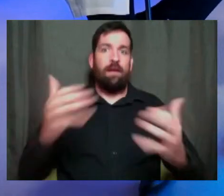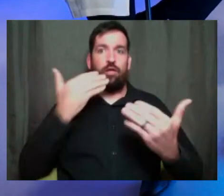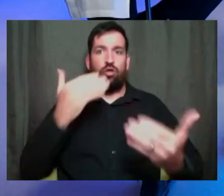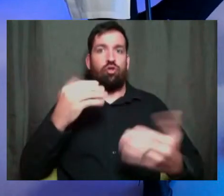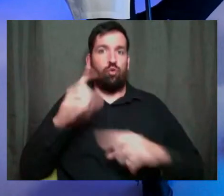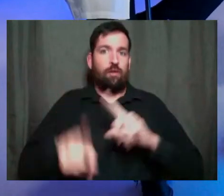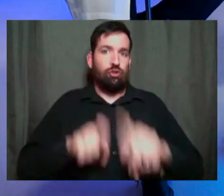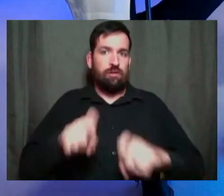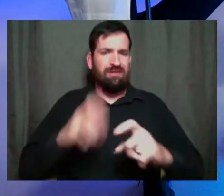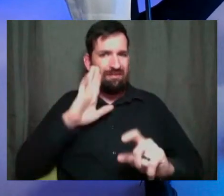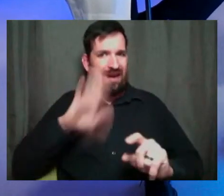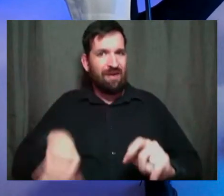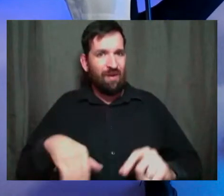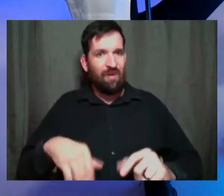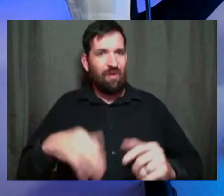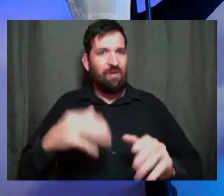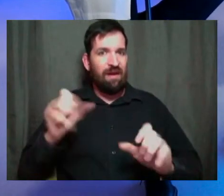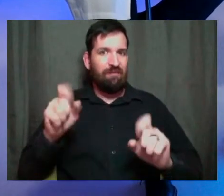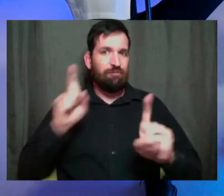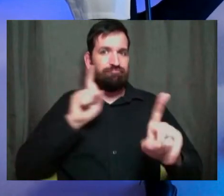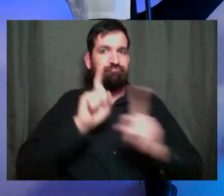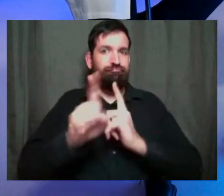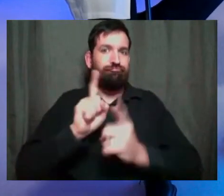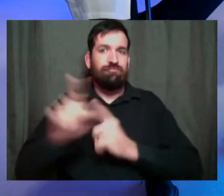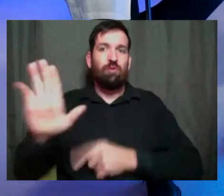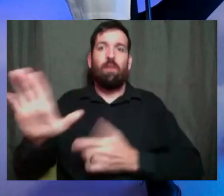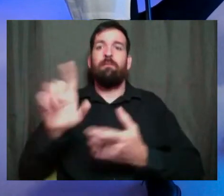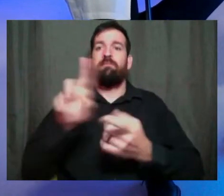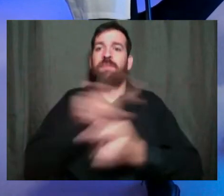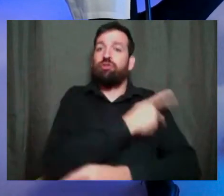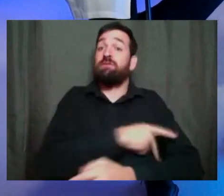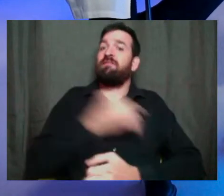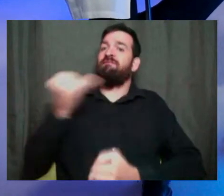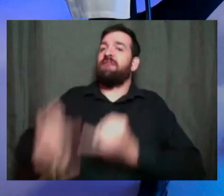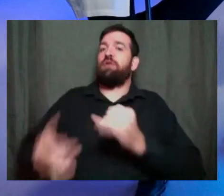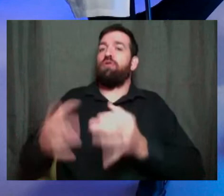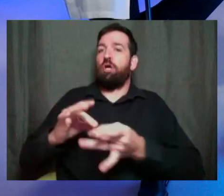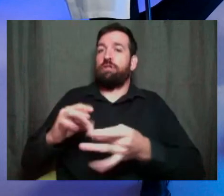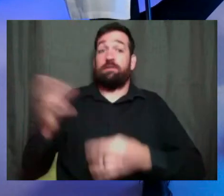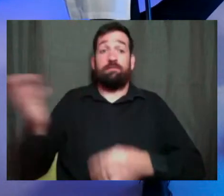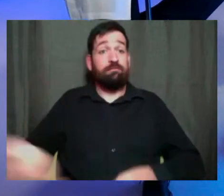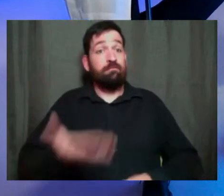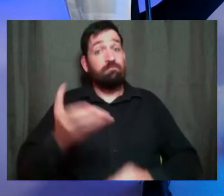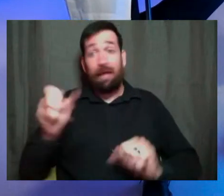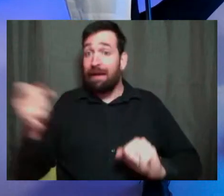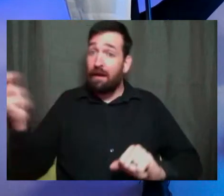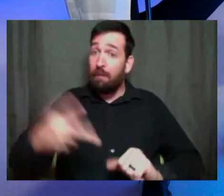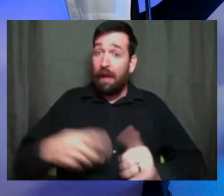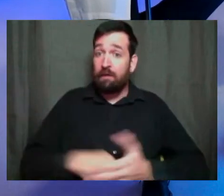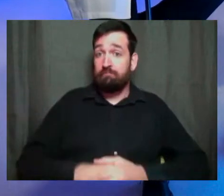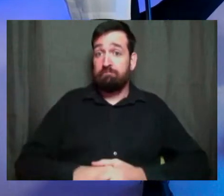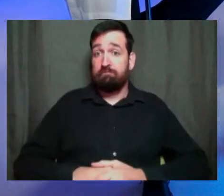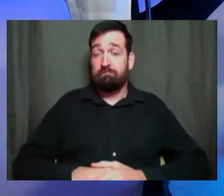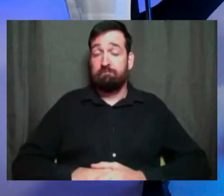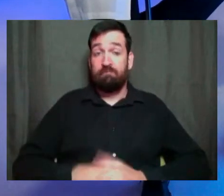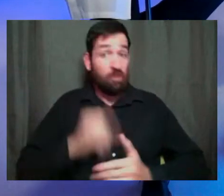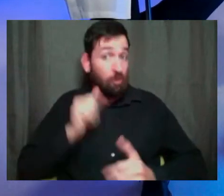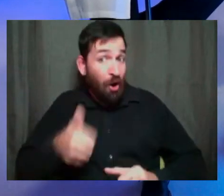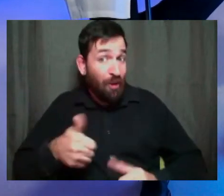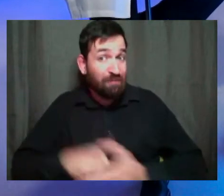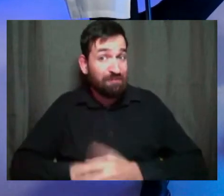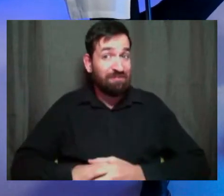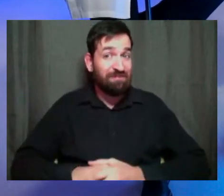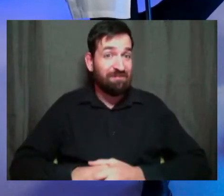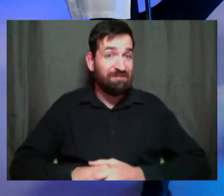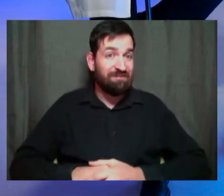you guys got to get to your patients, so I'll get to some final thoughts. Sure. I'll let you get I can us come started, back Dr. sometime. Okay, tomorrow. We'll have